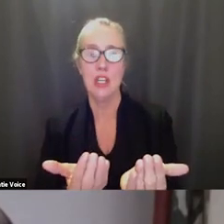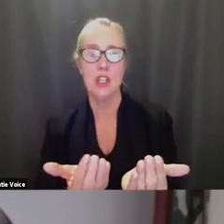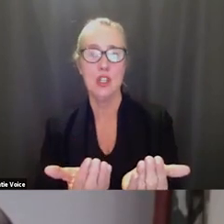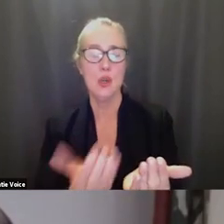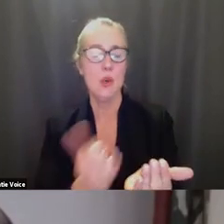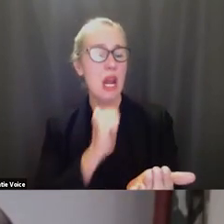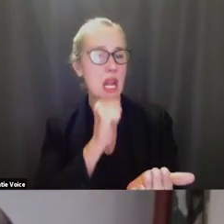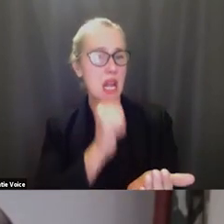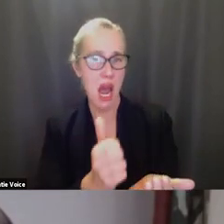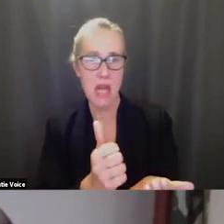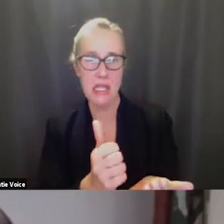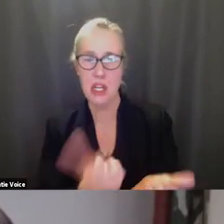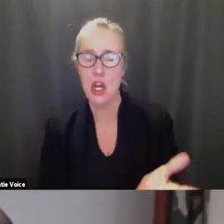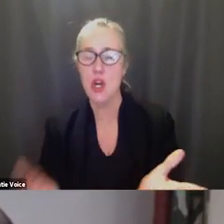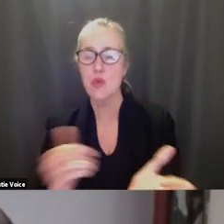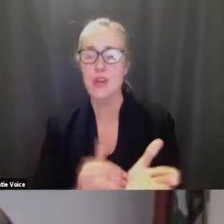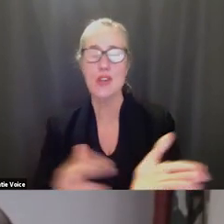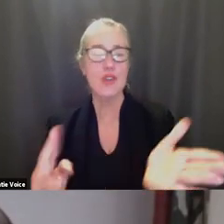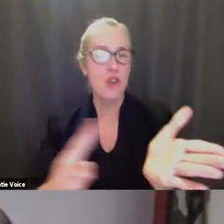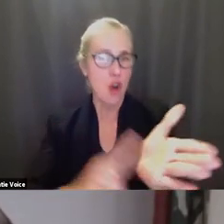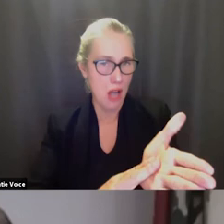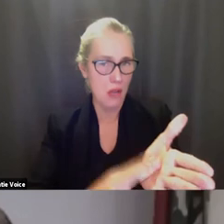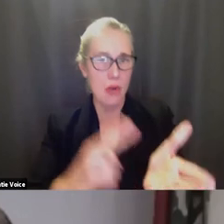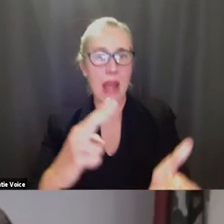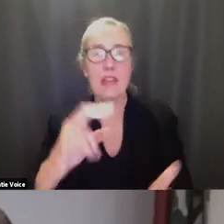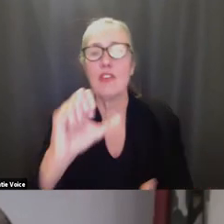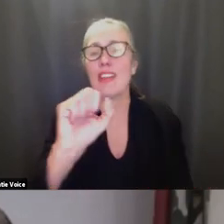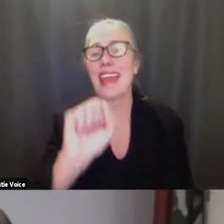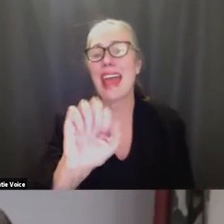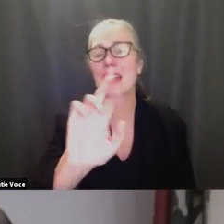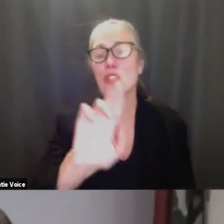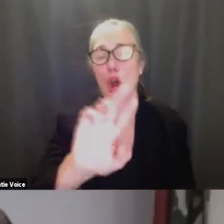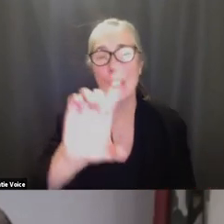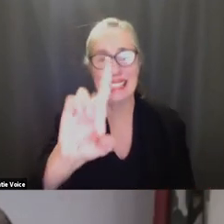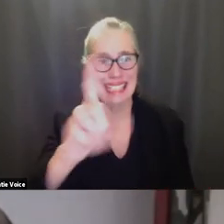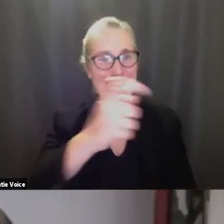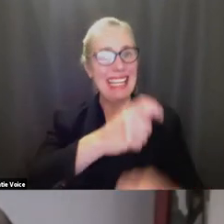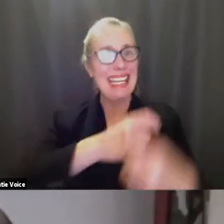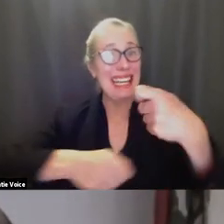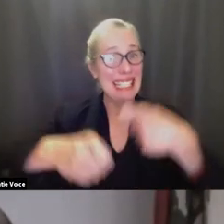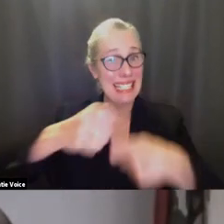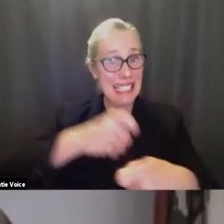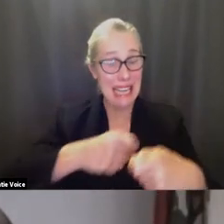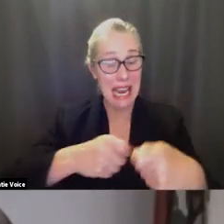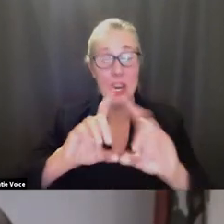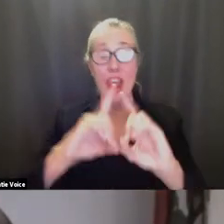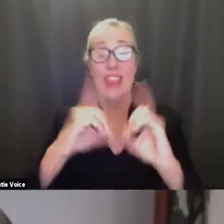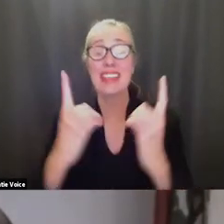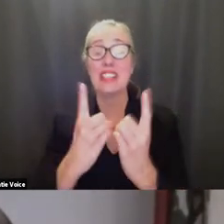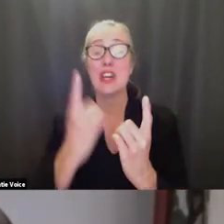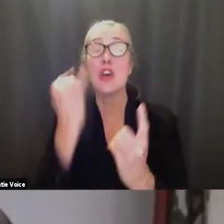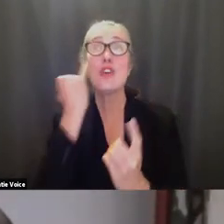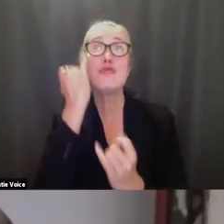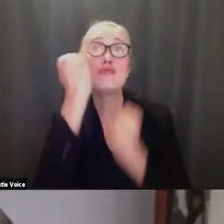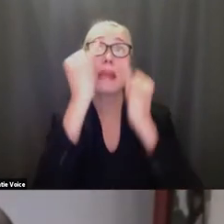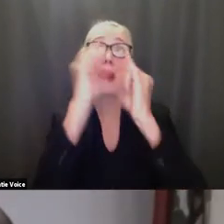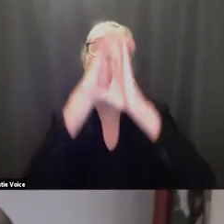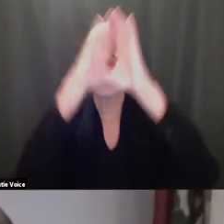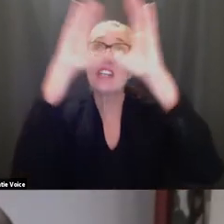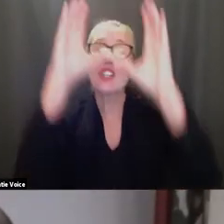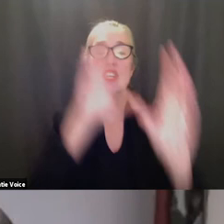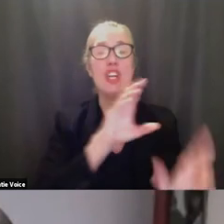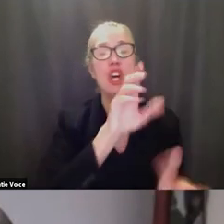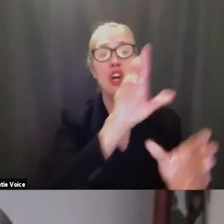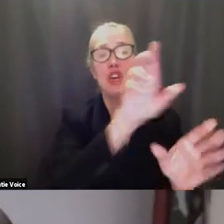for an srd at san marcos high school and to direct district staff to reimagine reallocate funds and